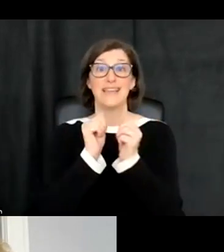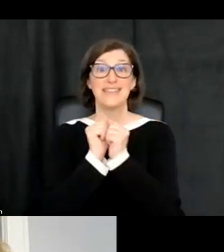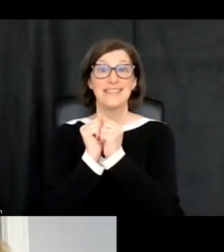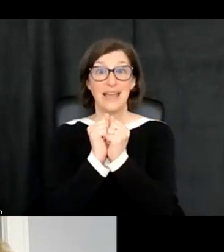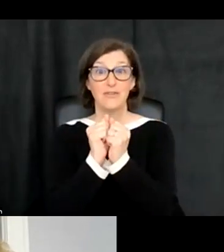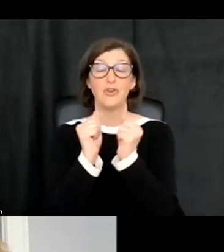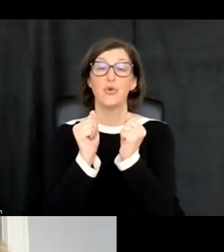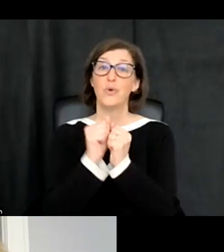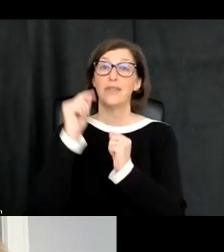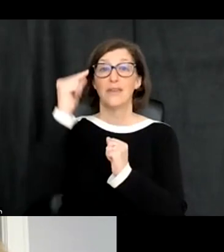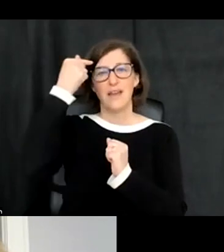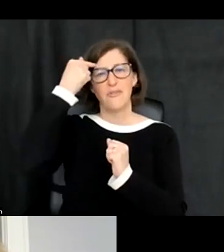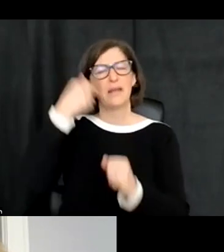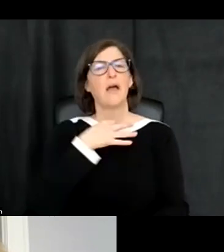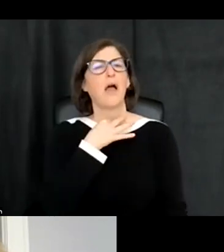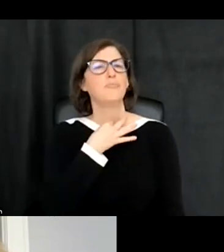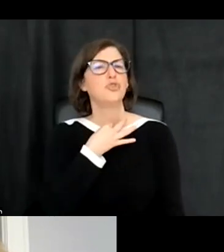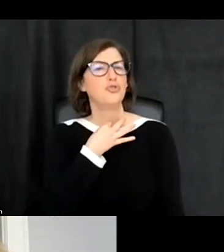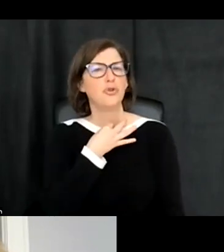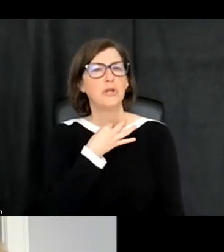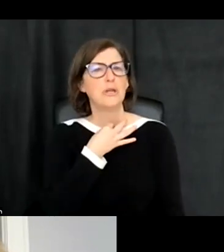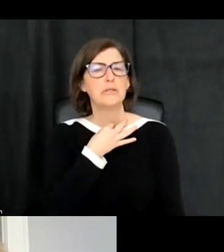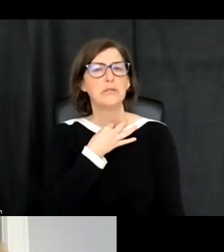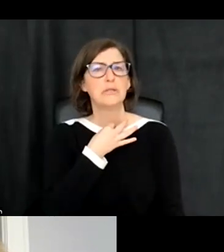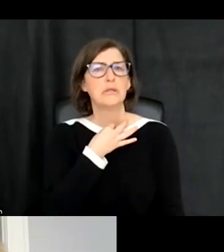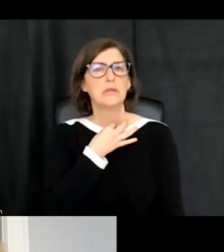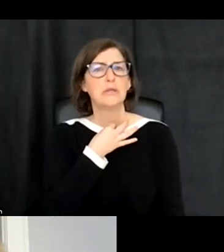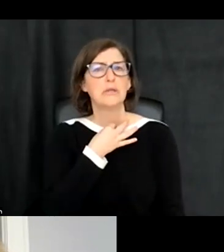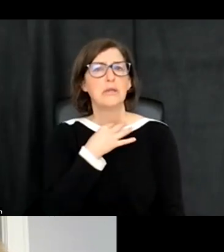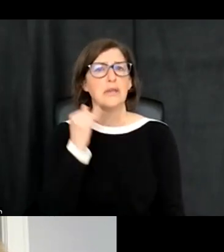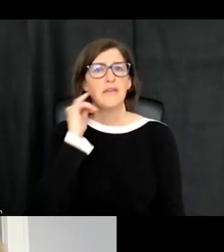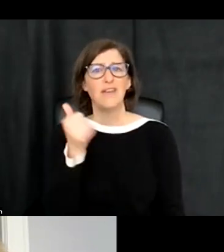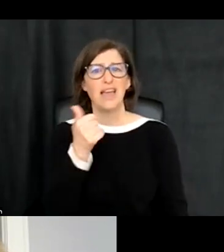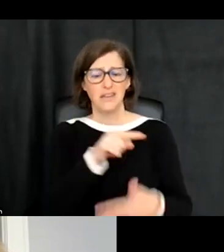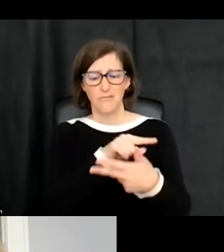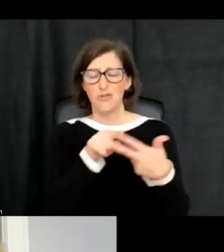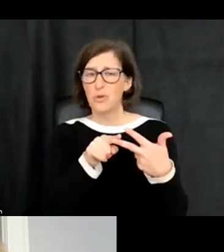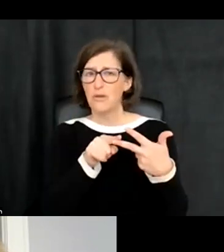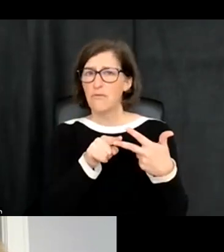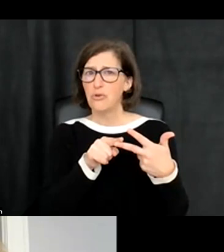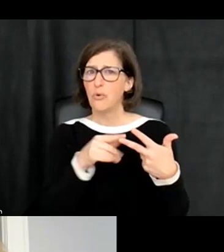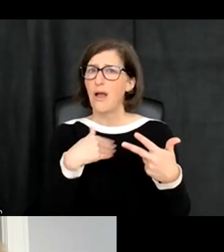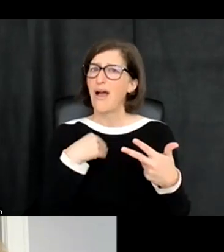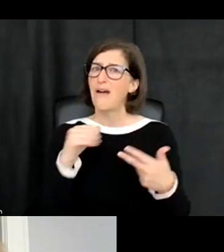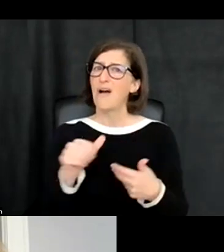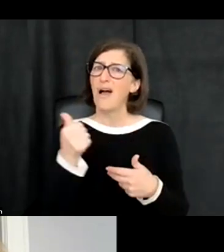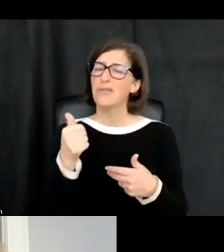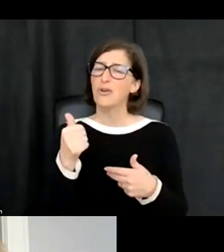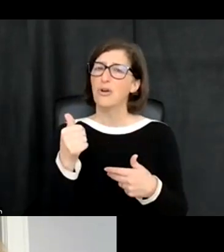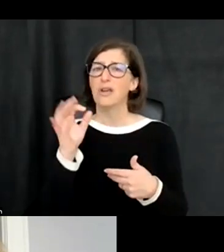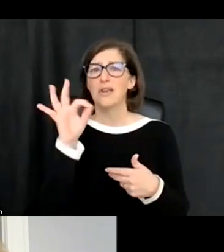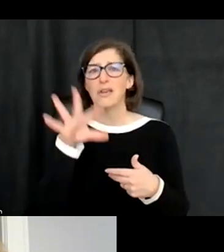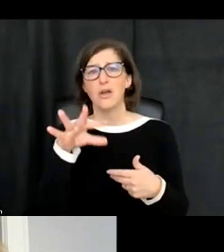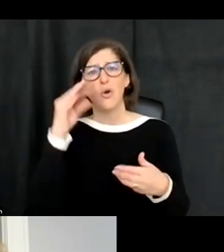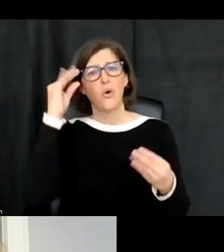government. And I wondered, either Angeline or Rudo, if you had any other input or